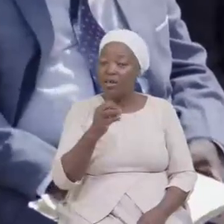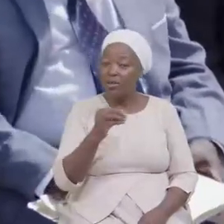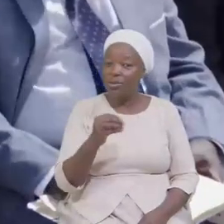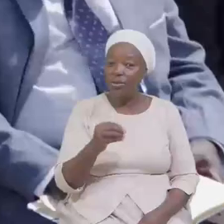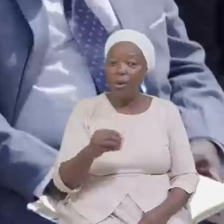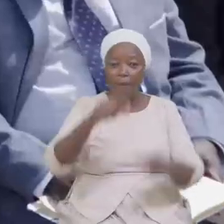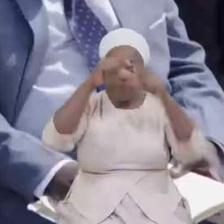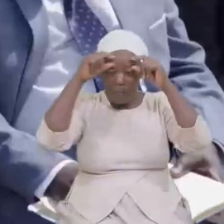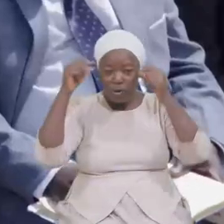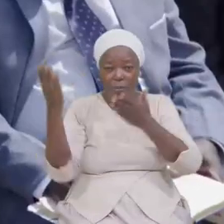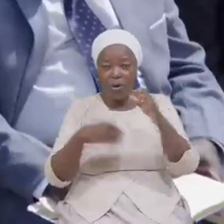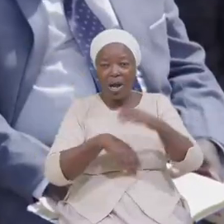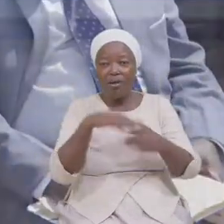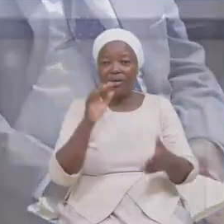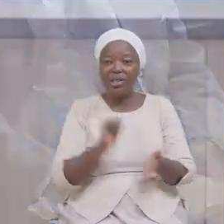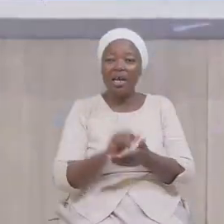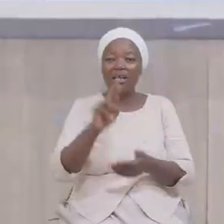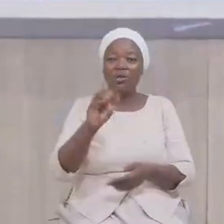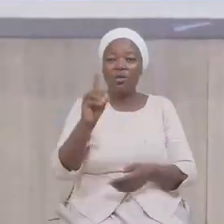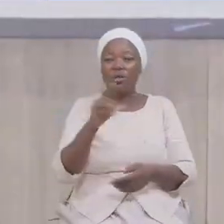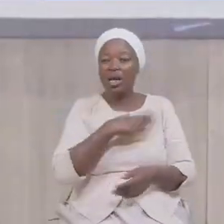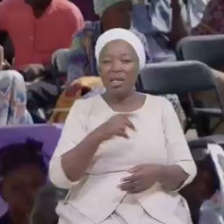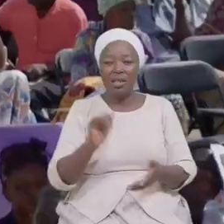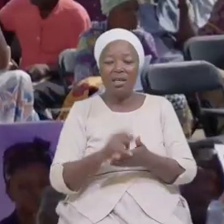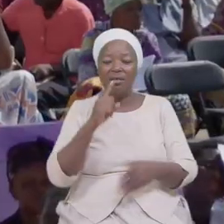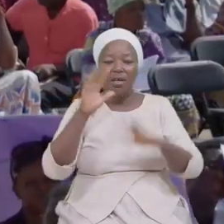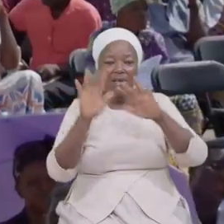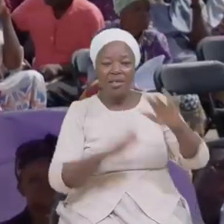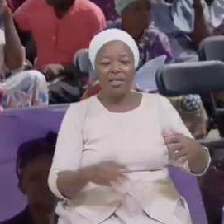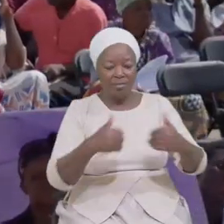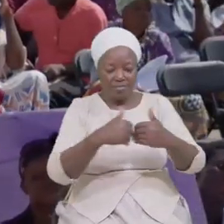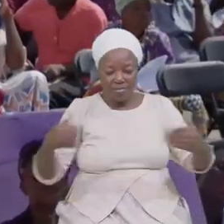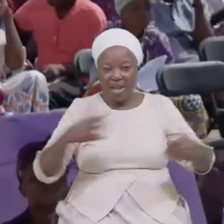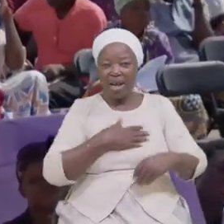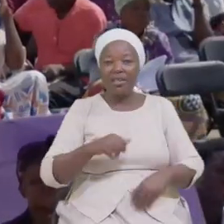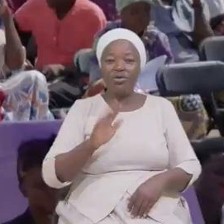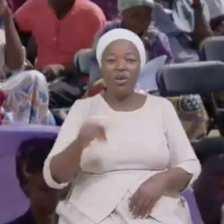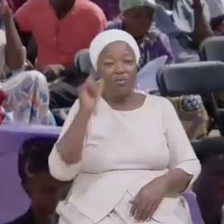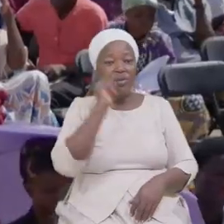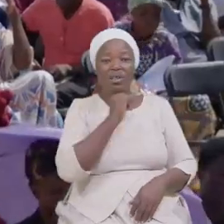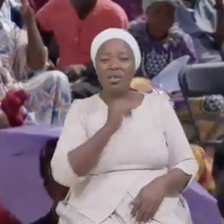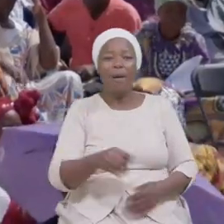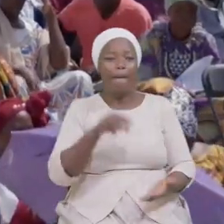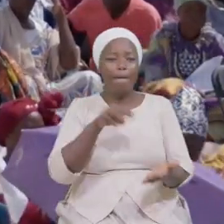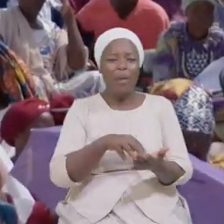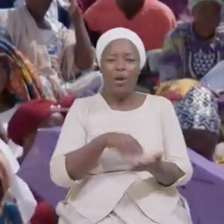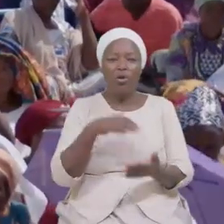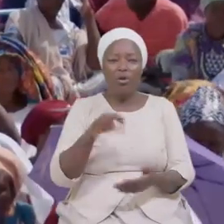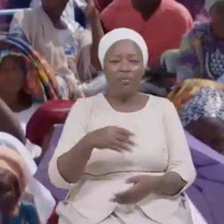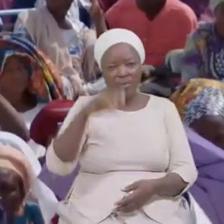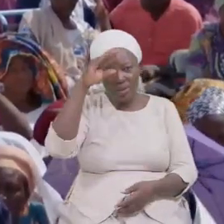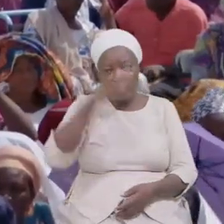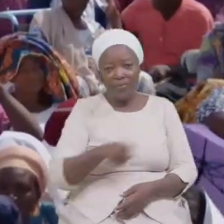the rod and the sea parted. And the children of Israel, millions of them, they went